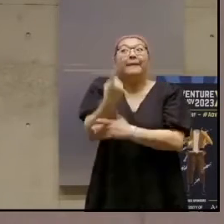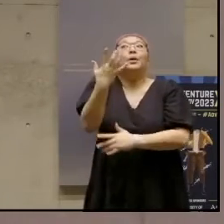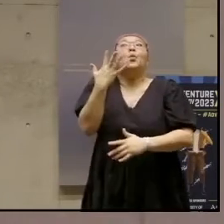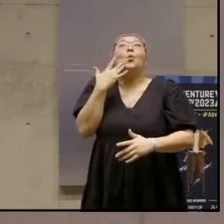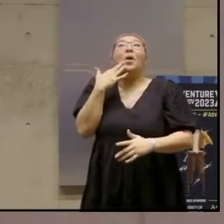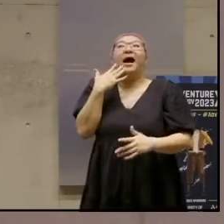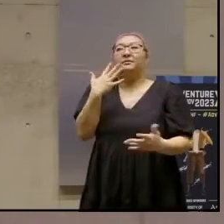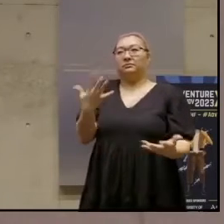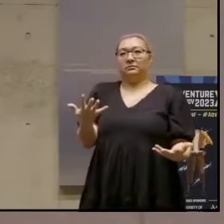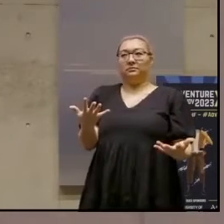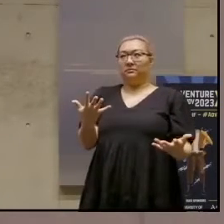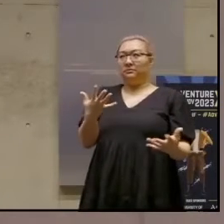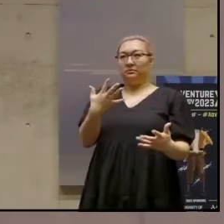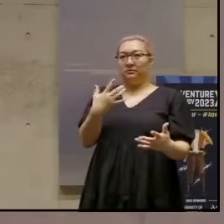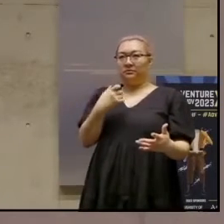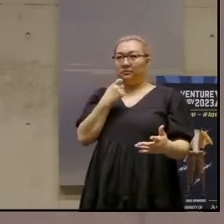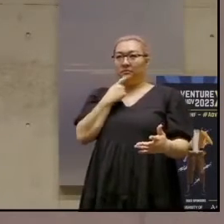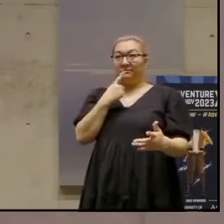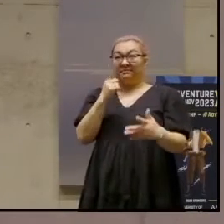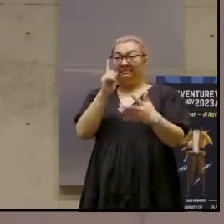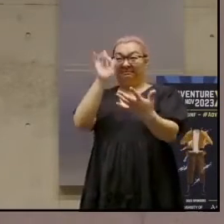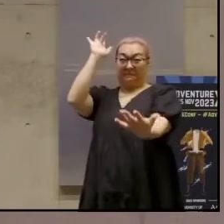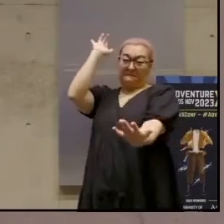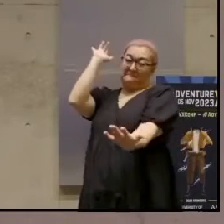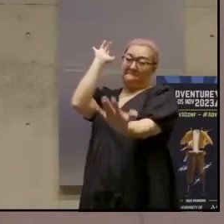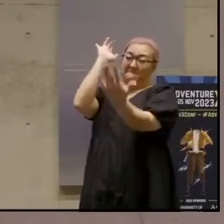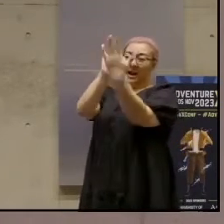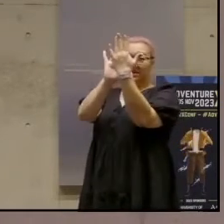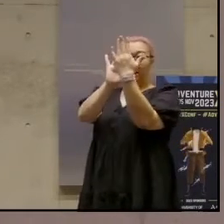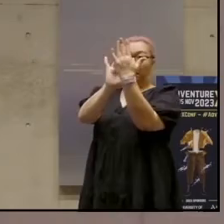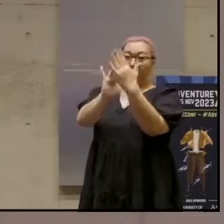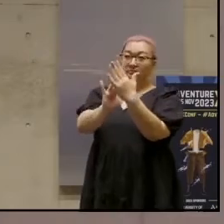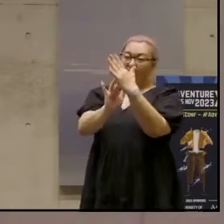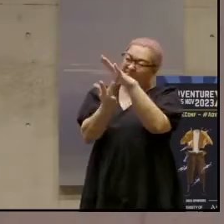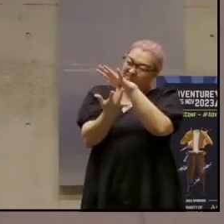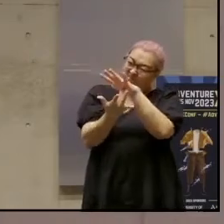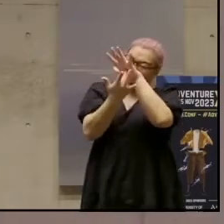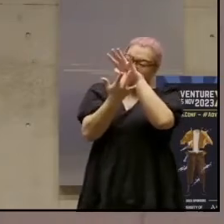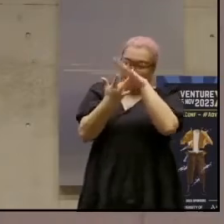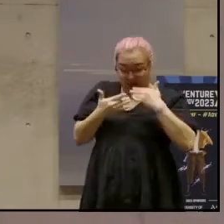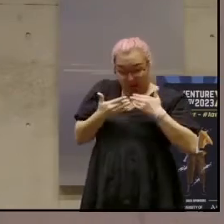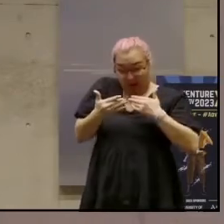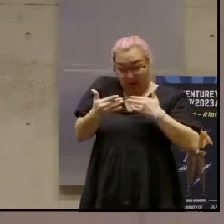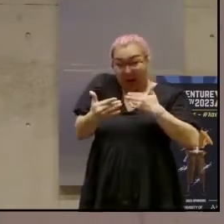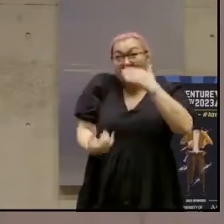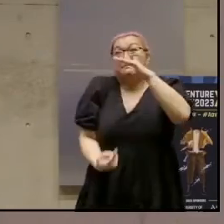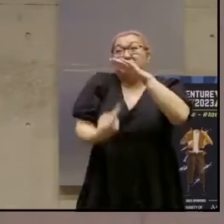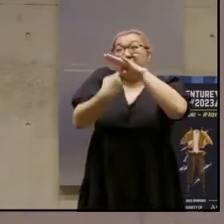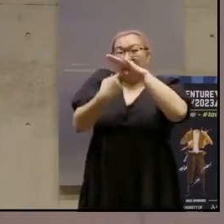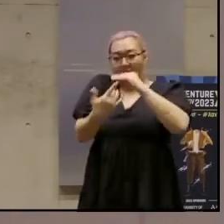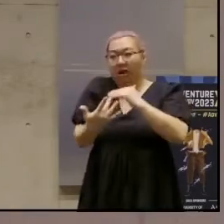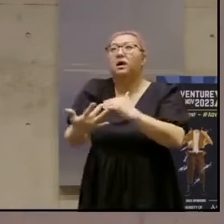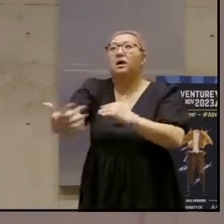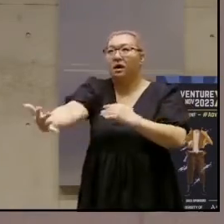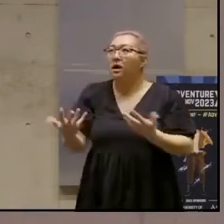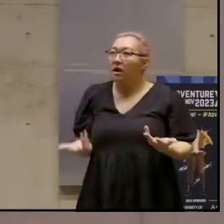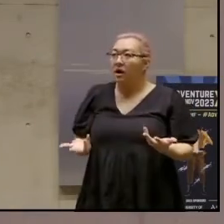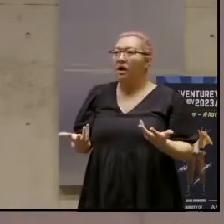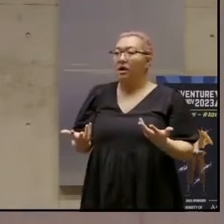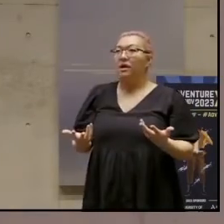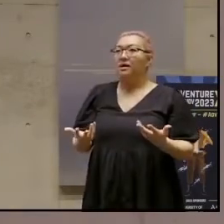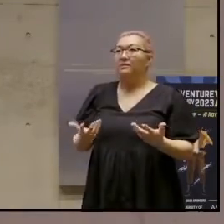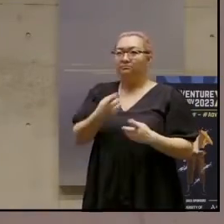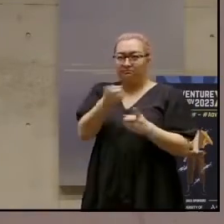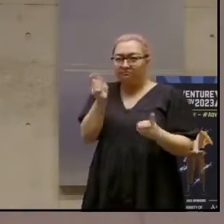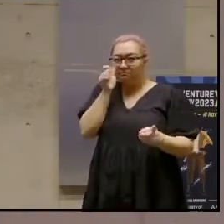I've already told you. In the fucking middle. Does anybody know the actual climax of Psycho? You don't. Don't even pretend like you do. All